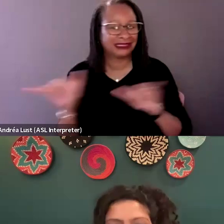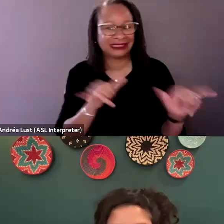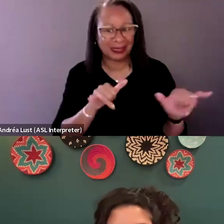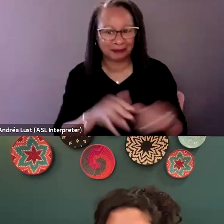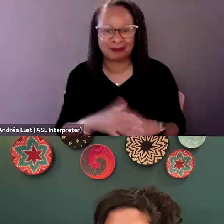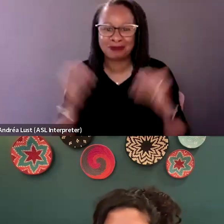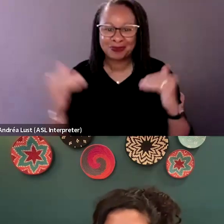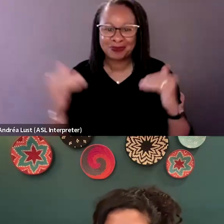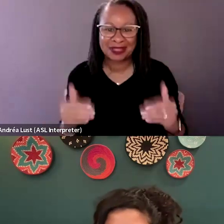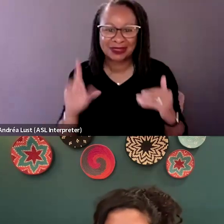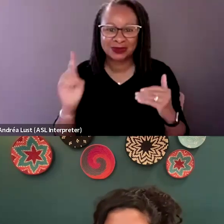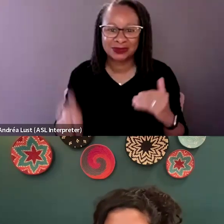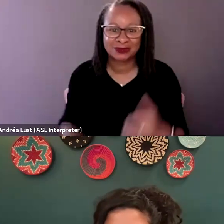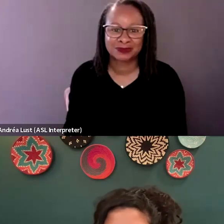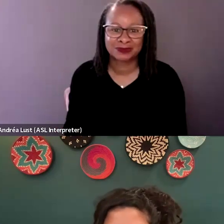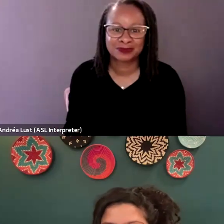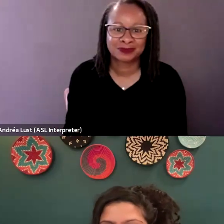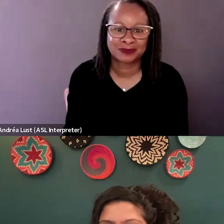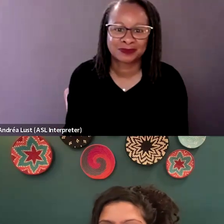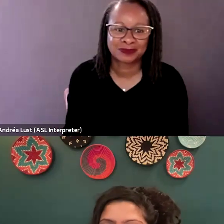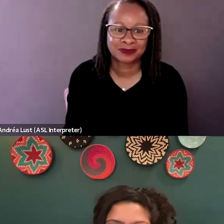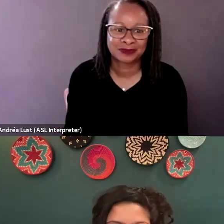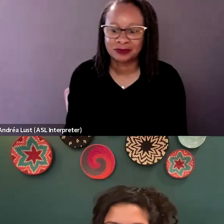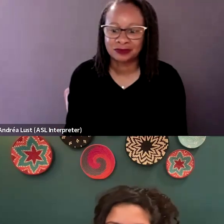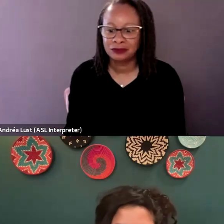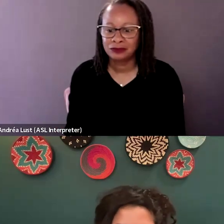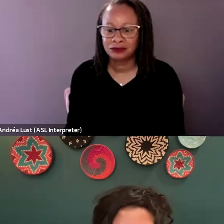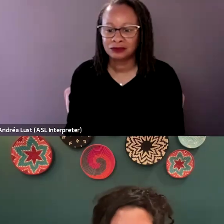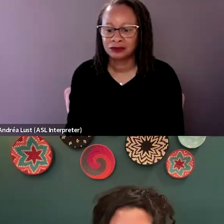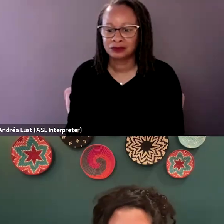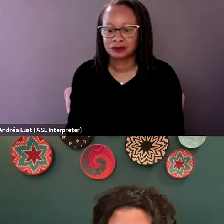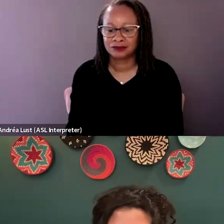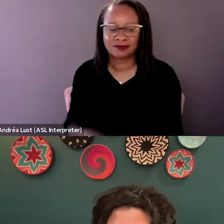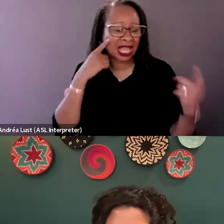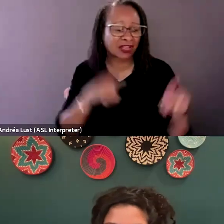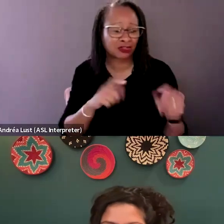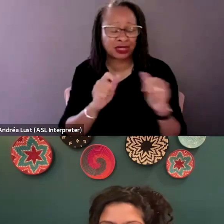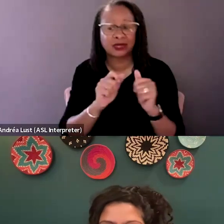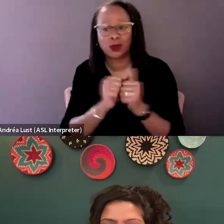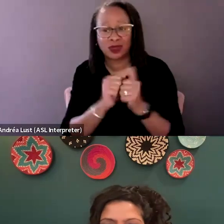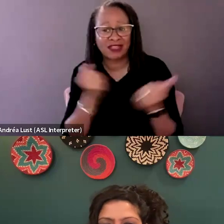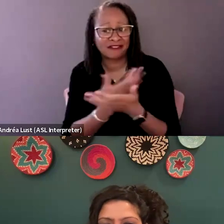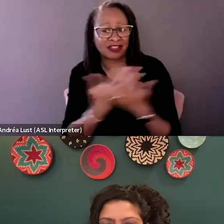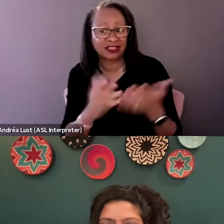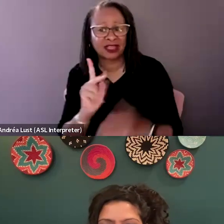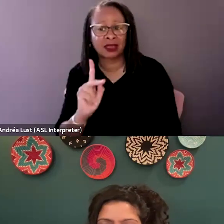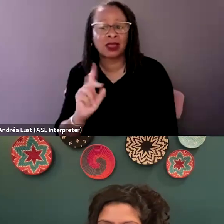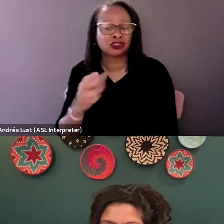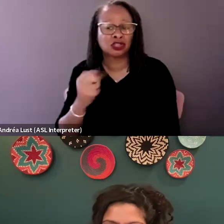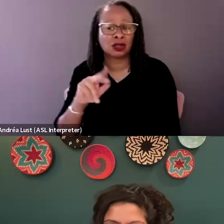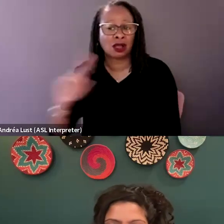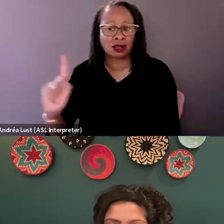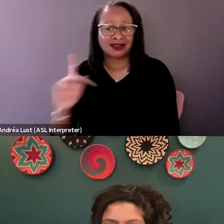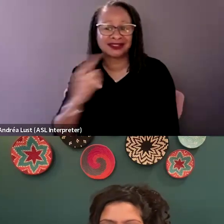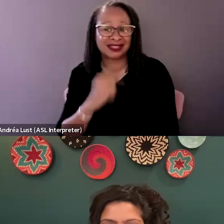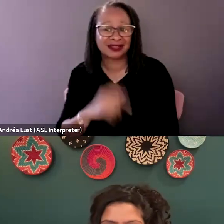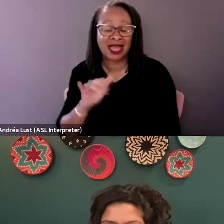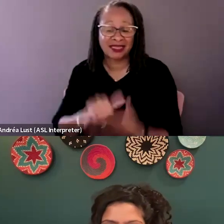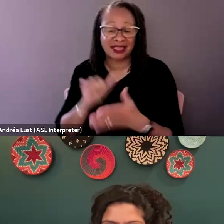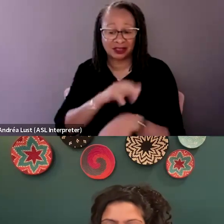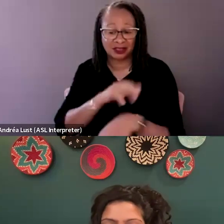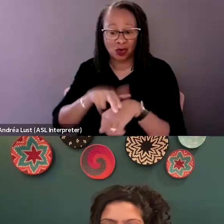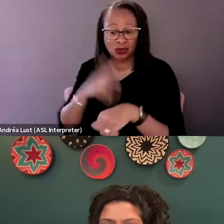or a kind of muscle that it's already, if you come in with some grants, it kind of levels the playing field.